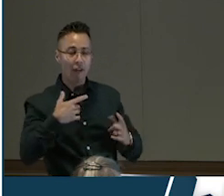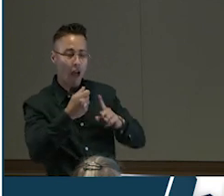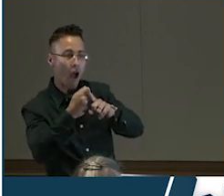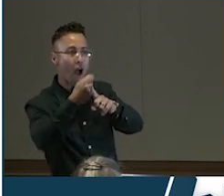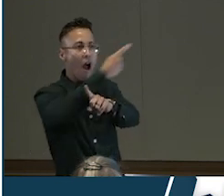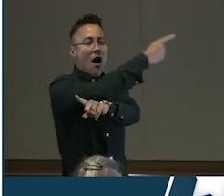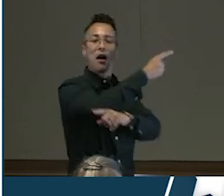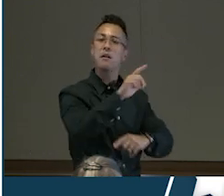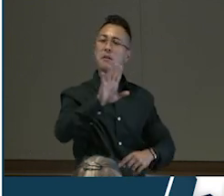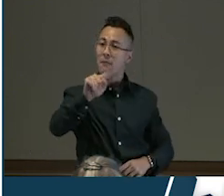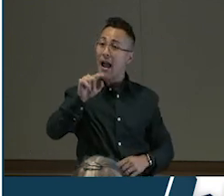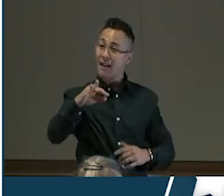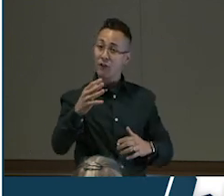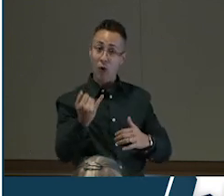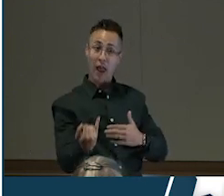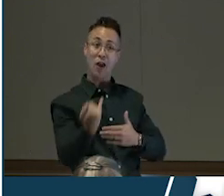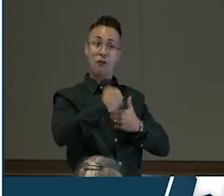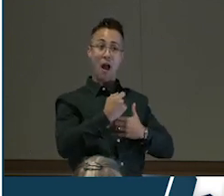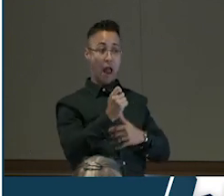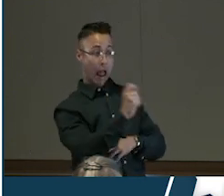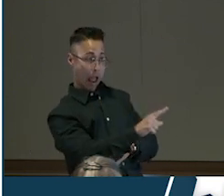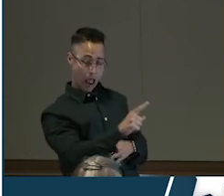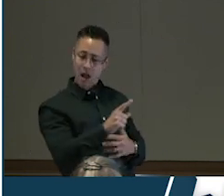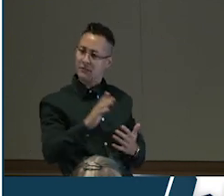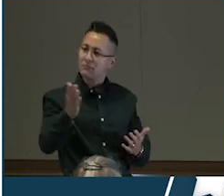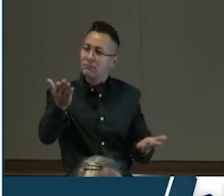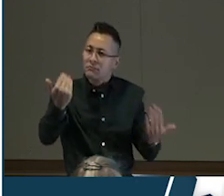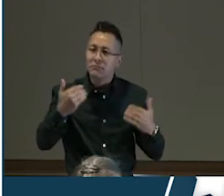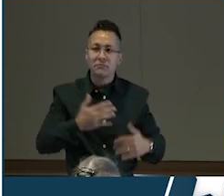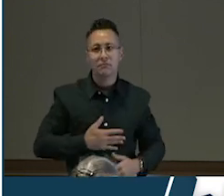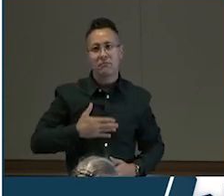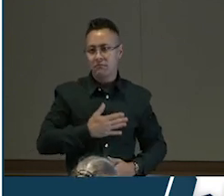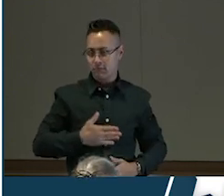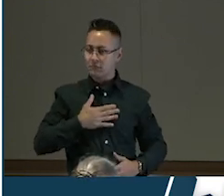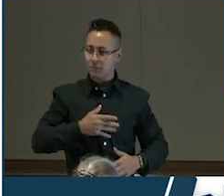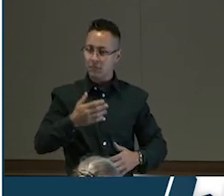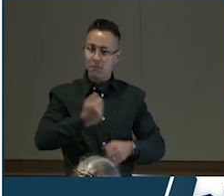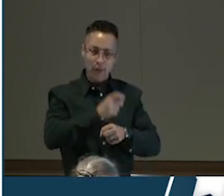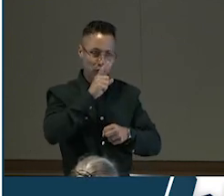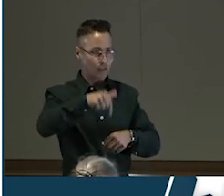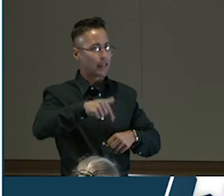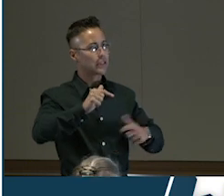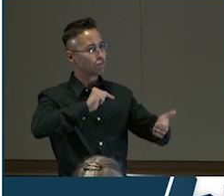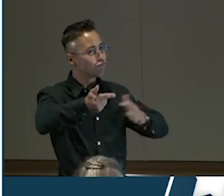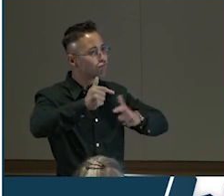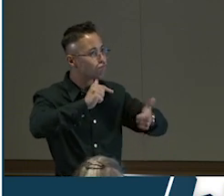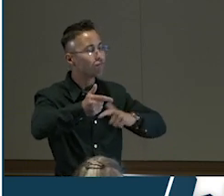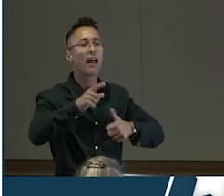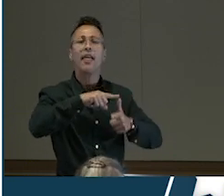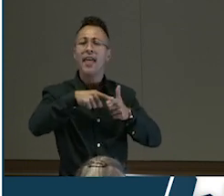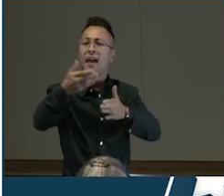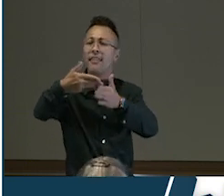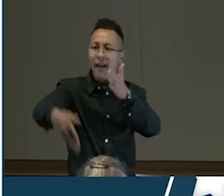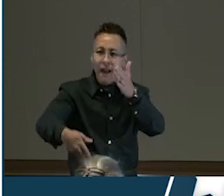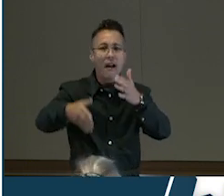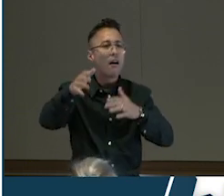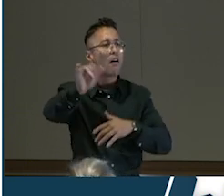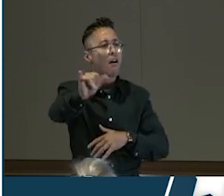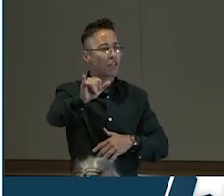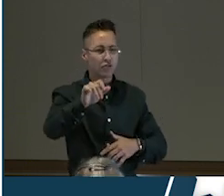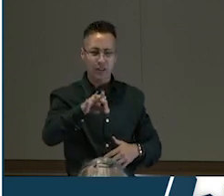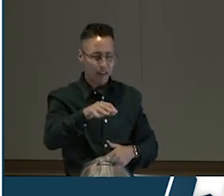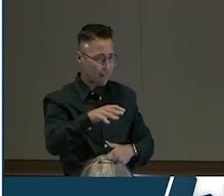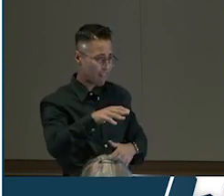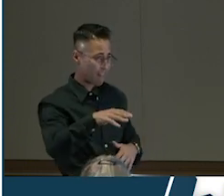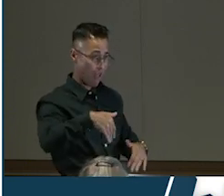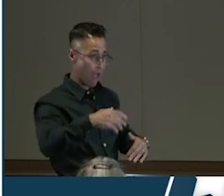interrupt me and make sure to get your question answered, please. I definitely want to make this interactive as we go, and then we'll stick around at the end to answer questions if you didn't feel